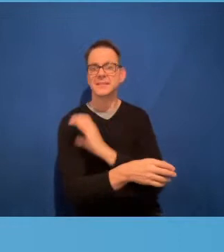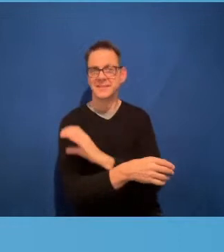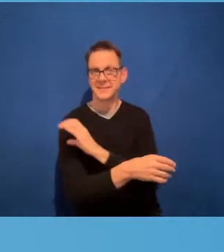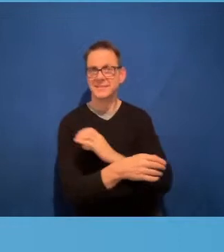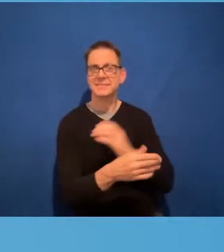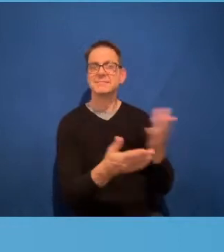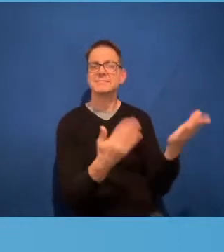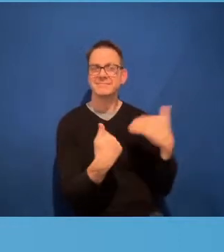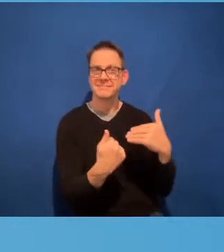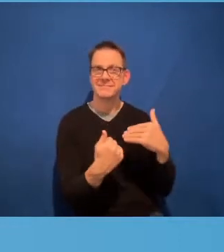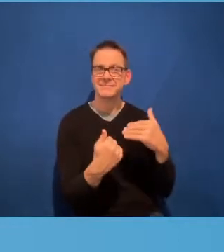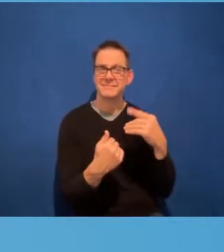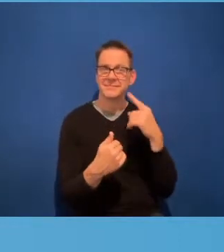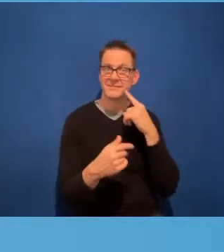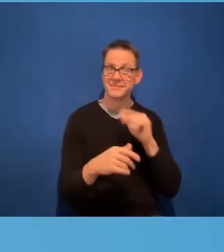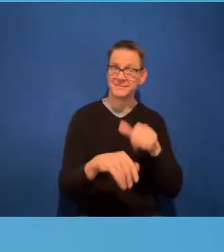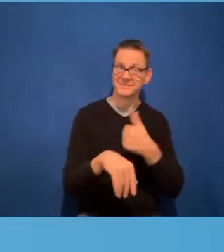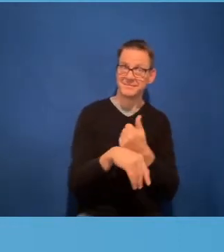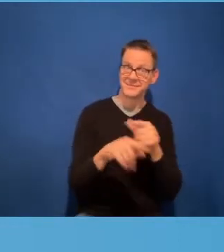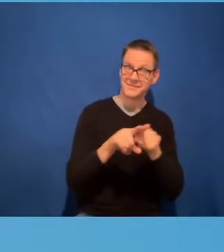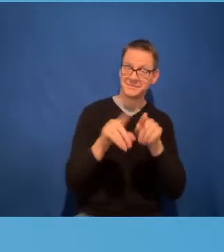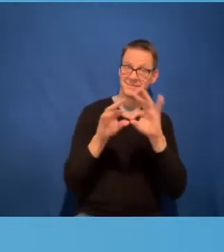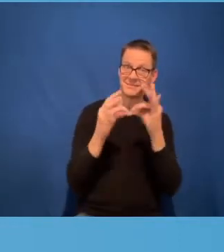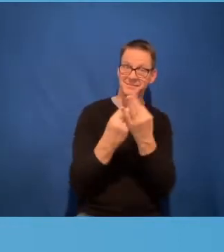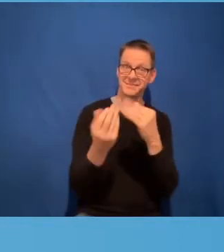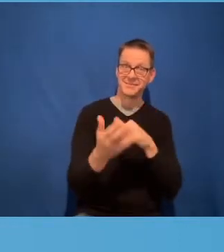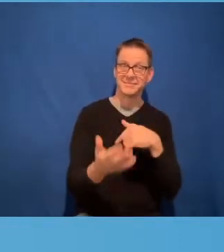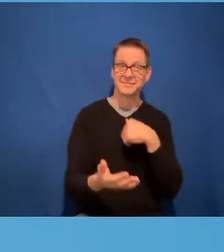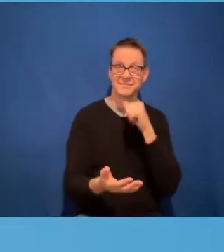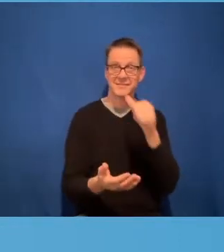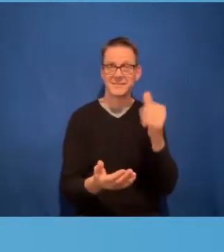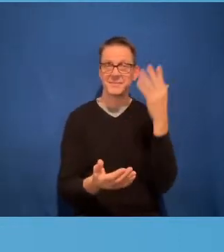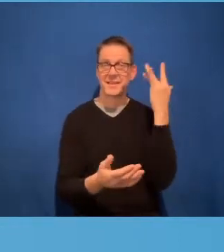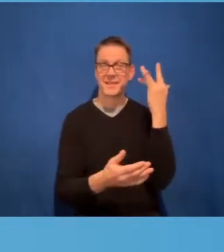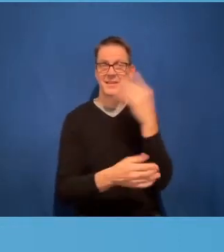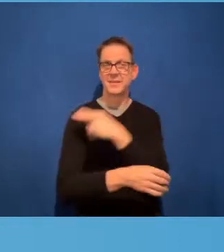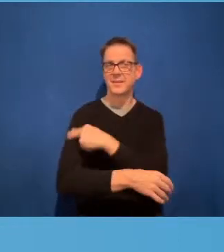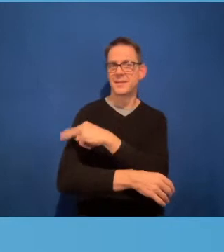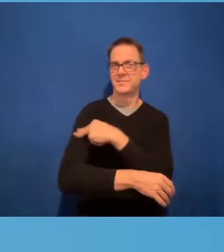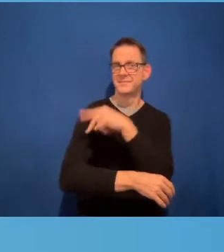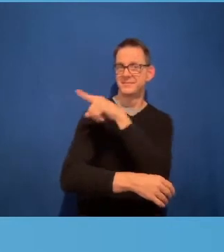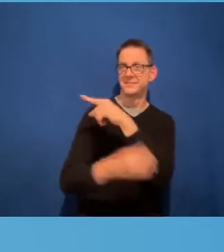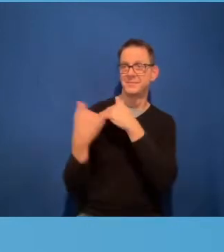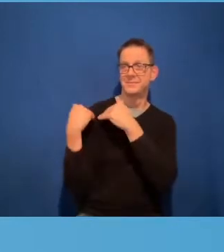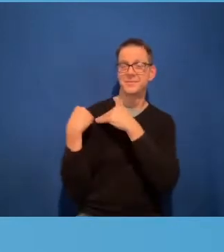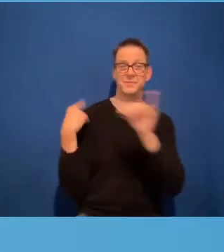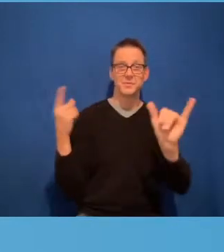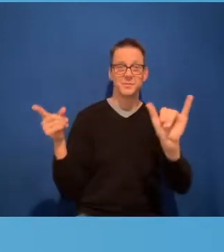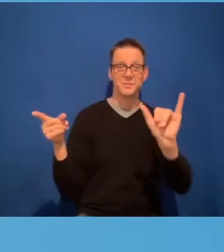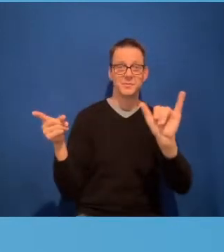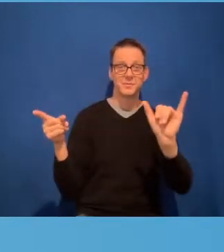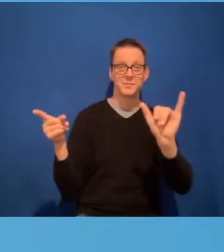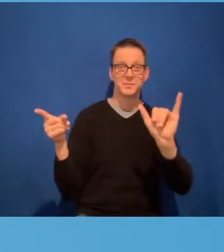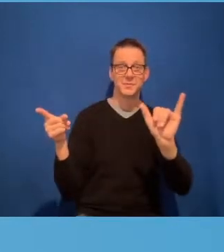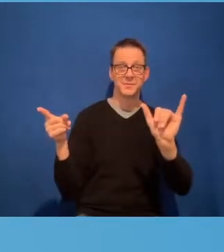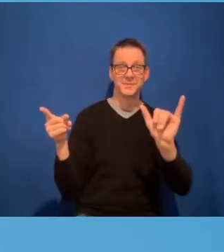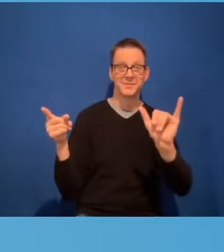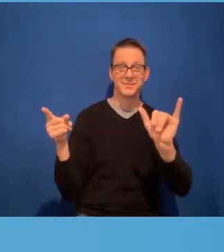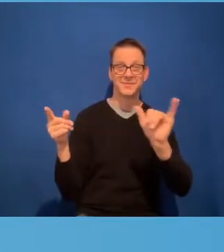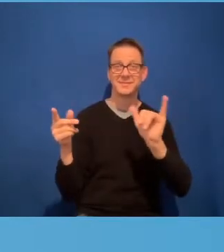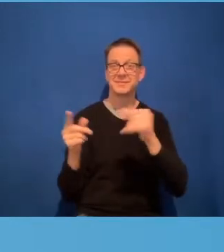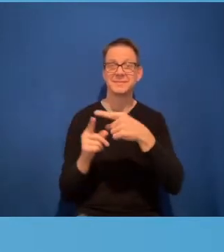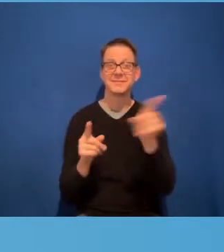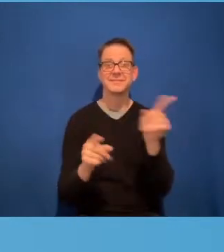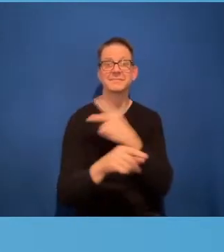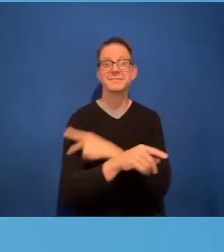to see patients like a family physician can, because I have hospital duties as well. So now these patients who are used to seeing a family doctor,